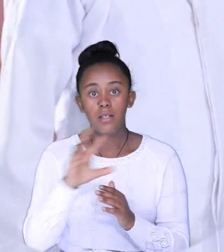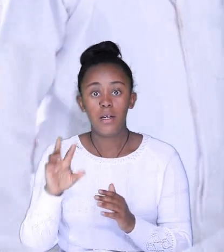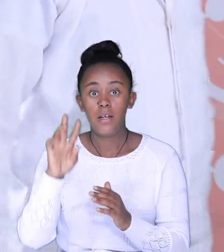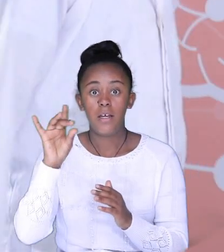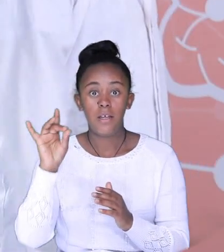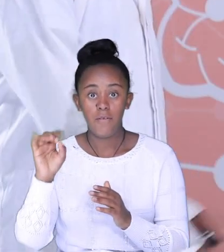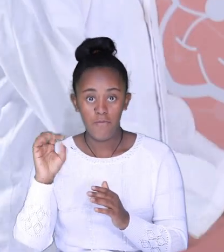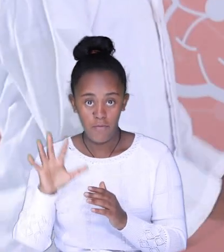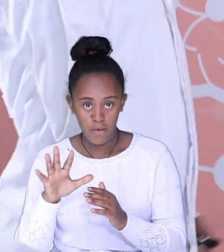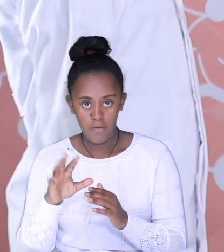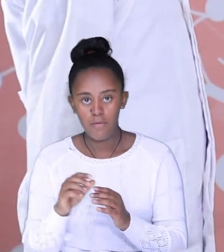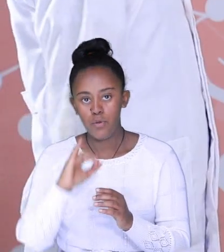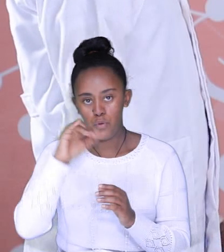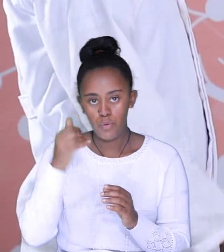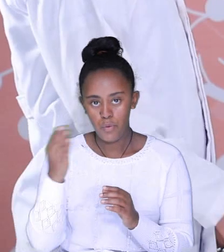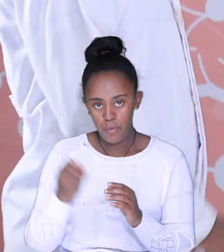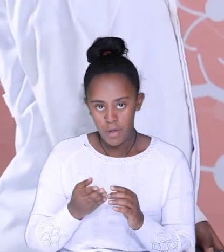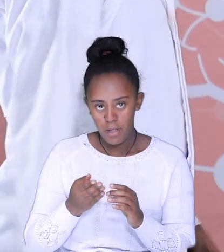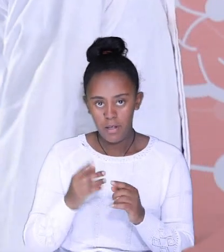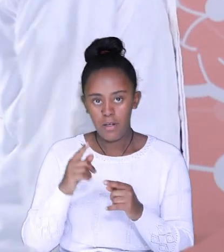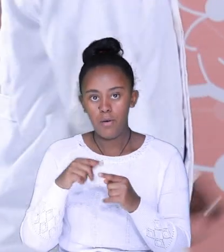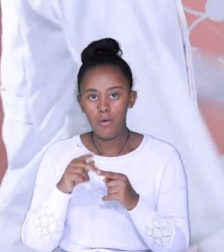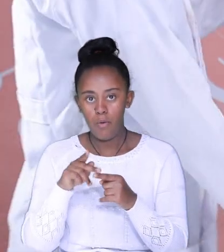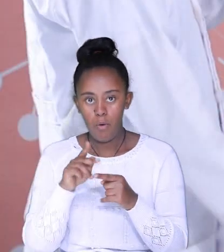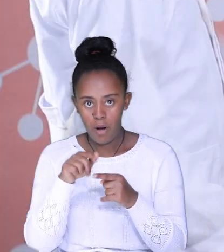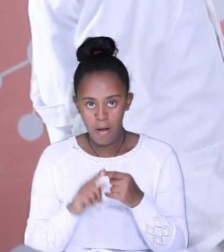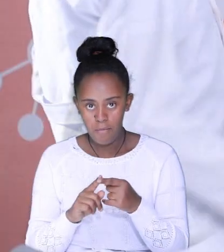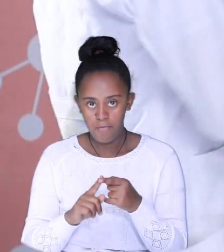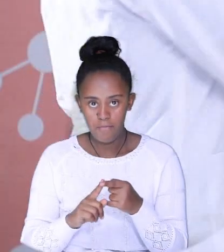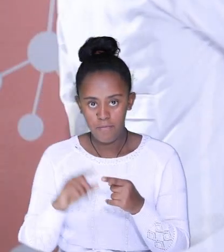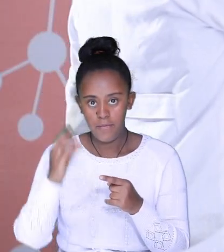385 joule per kilogram degree Celsius.